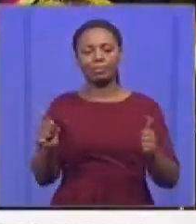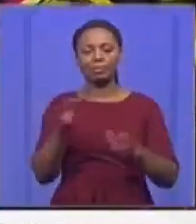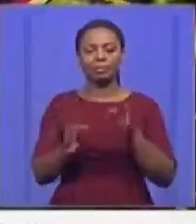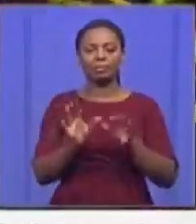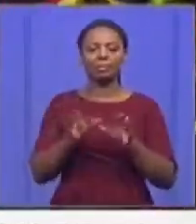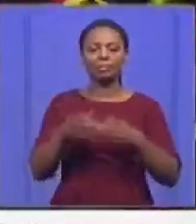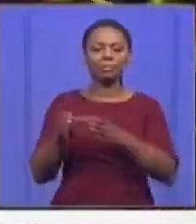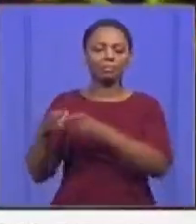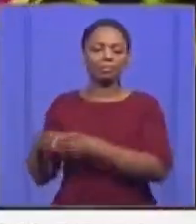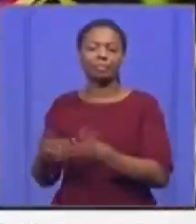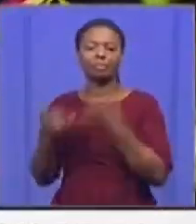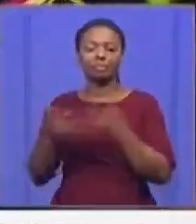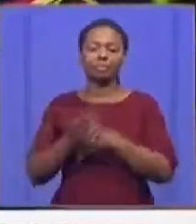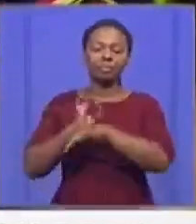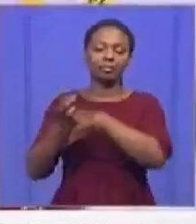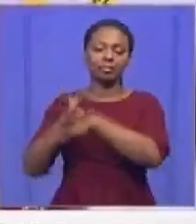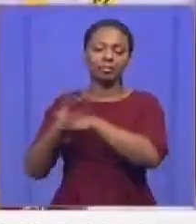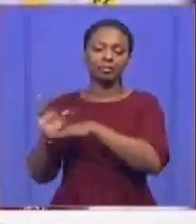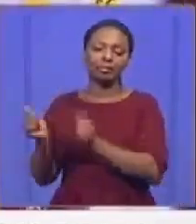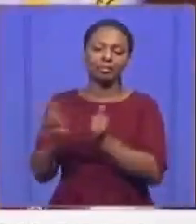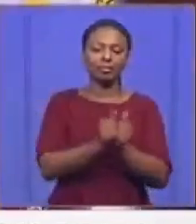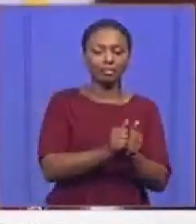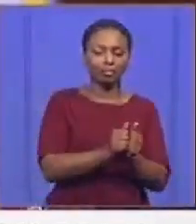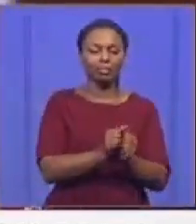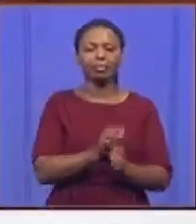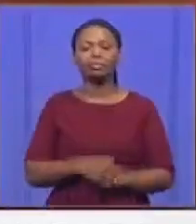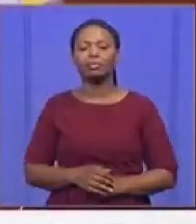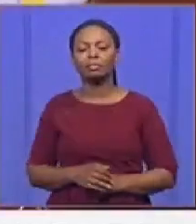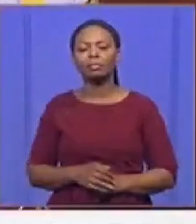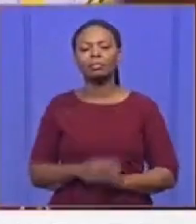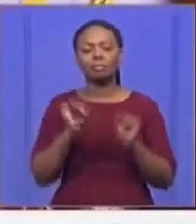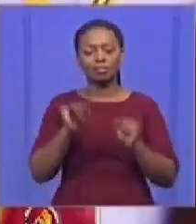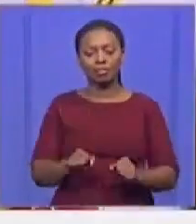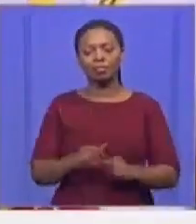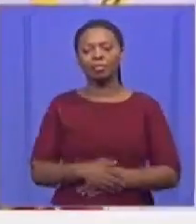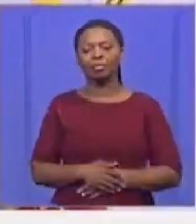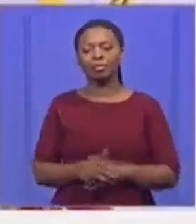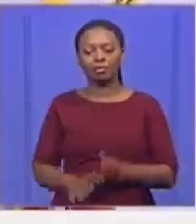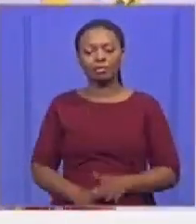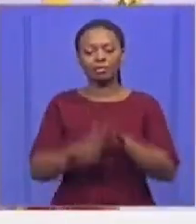There has been consultation with the allies. So that's very important.